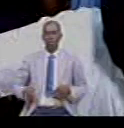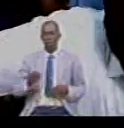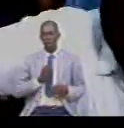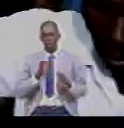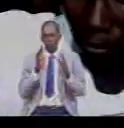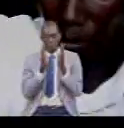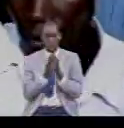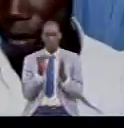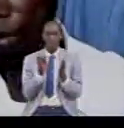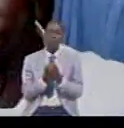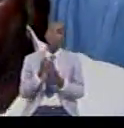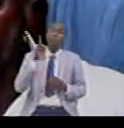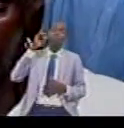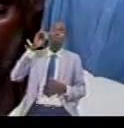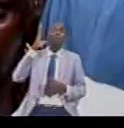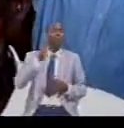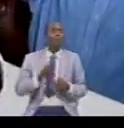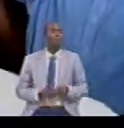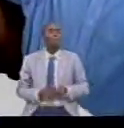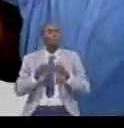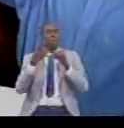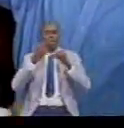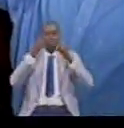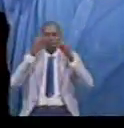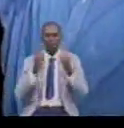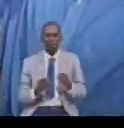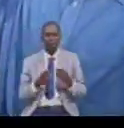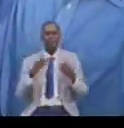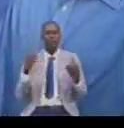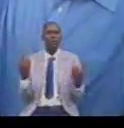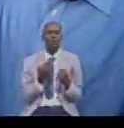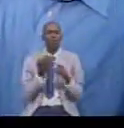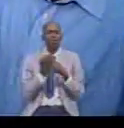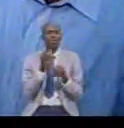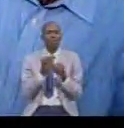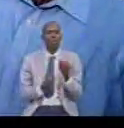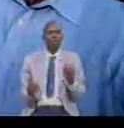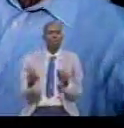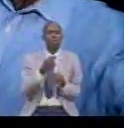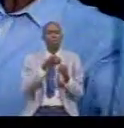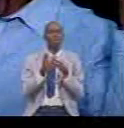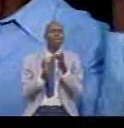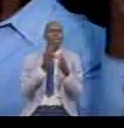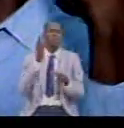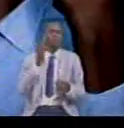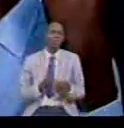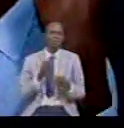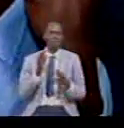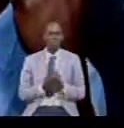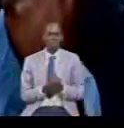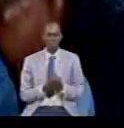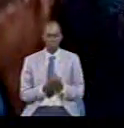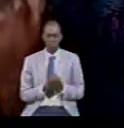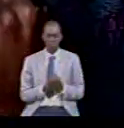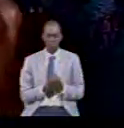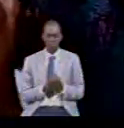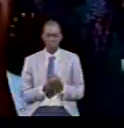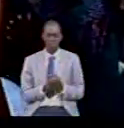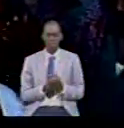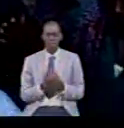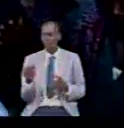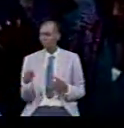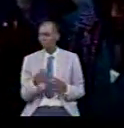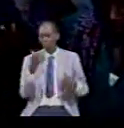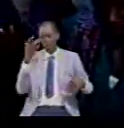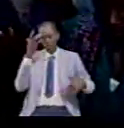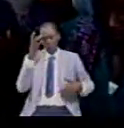that you will break the power of sin from everyone in Jesus' name. Any